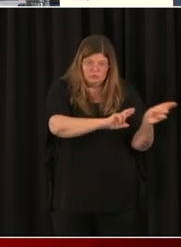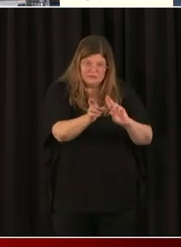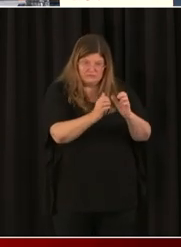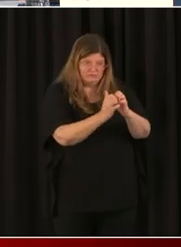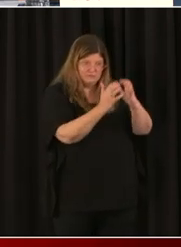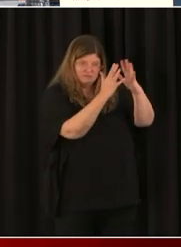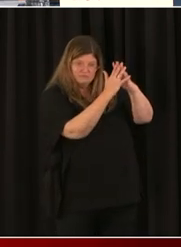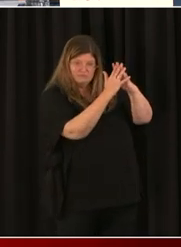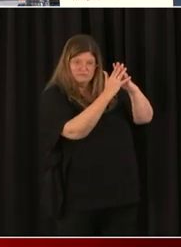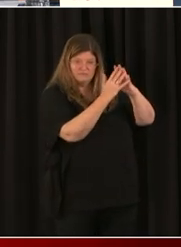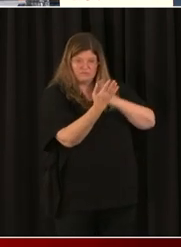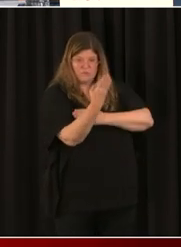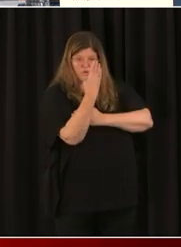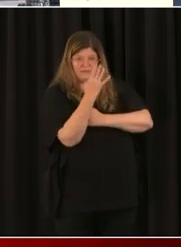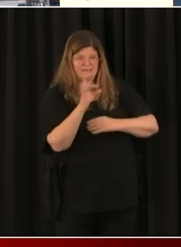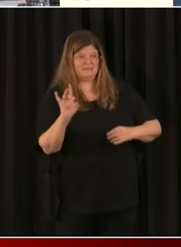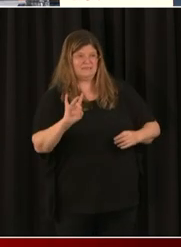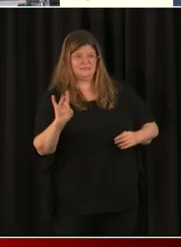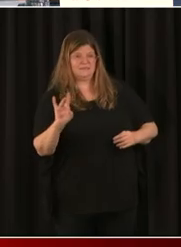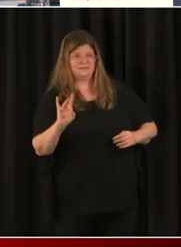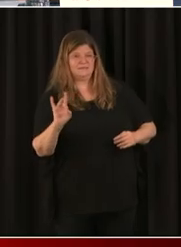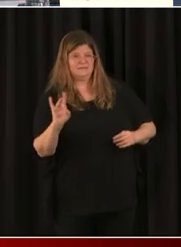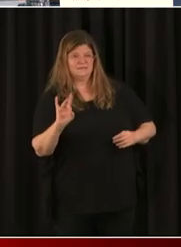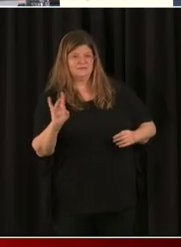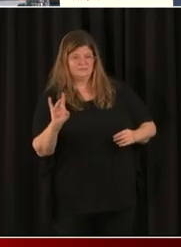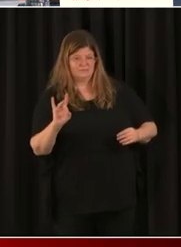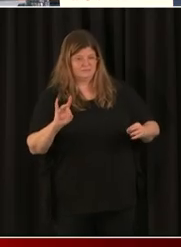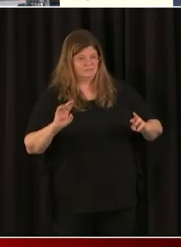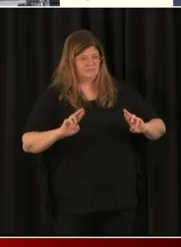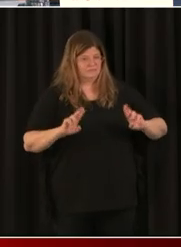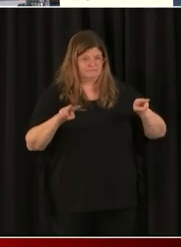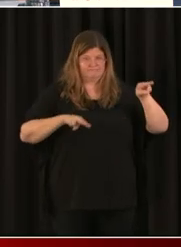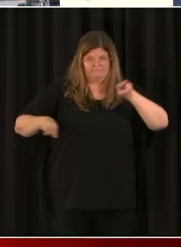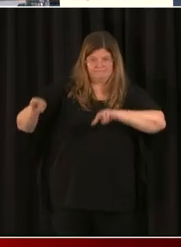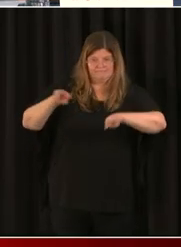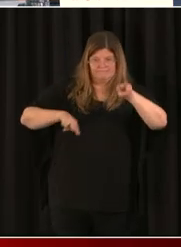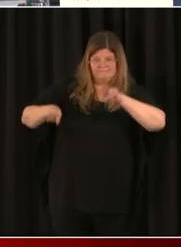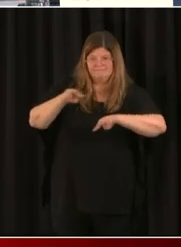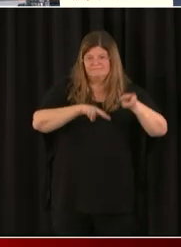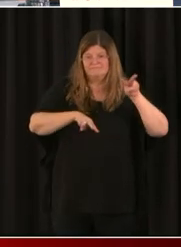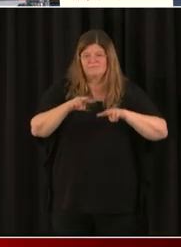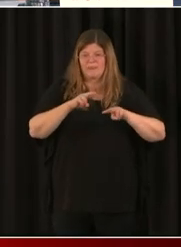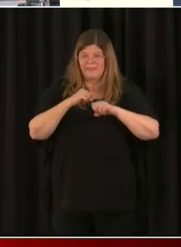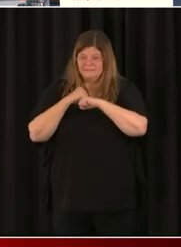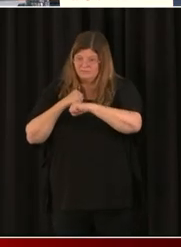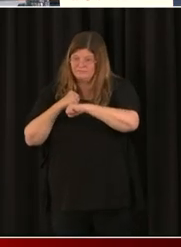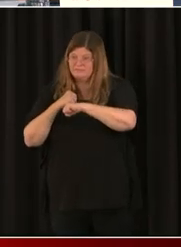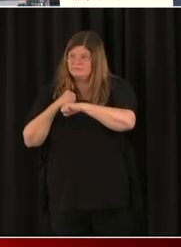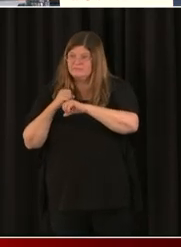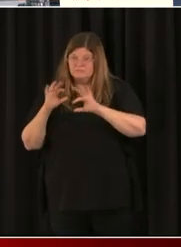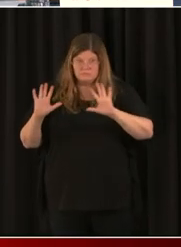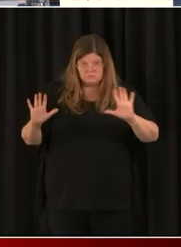up this morning at 8 a.m. to begin monitoring the security environment in the